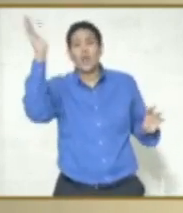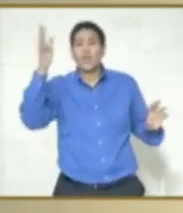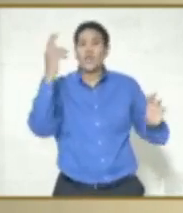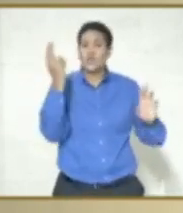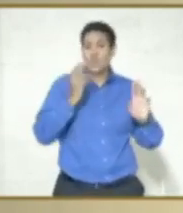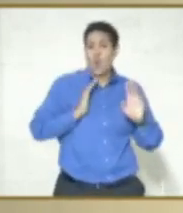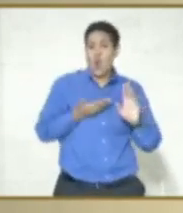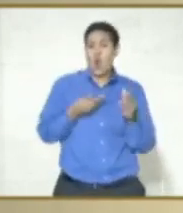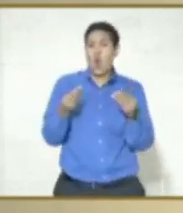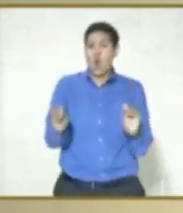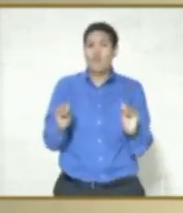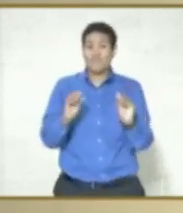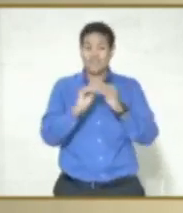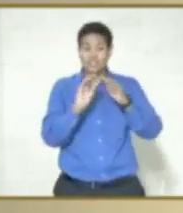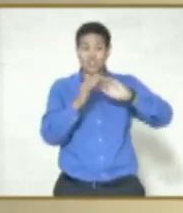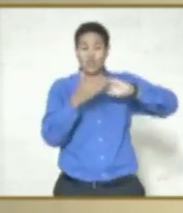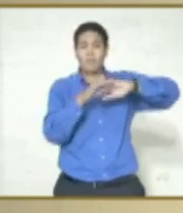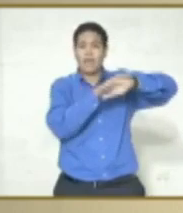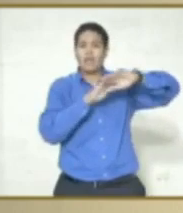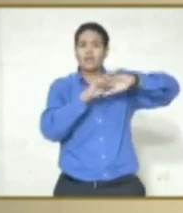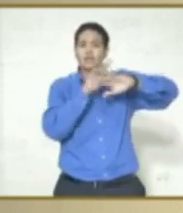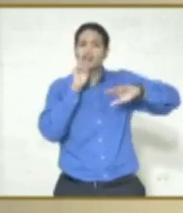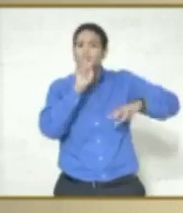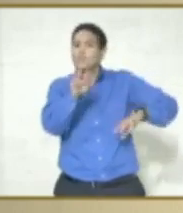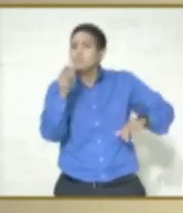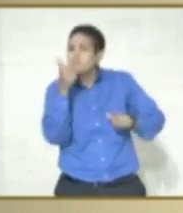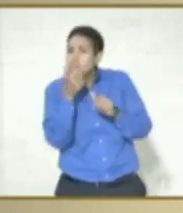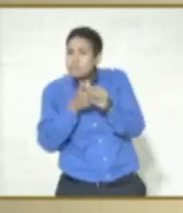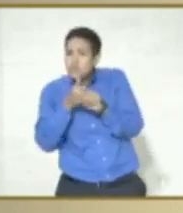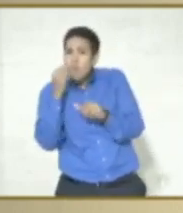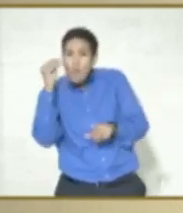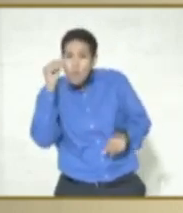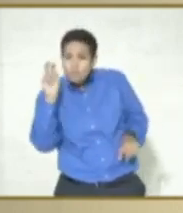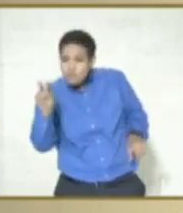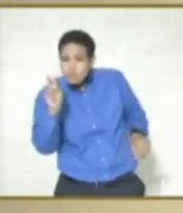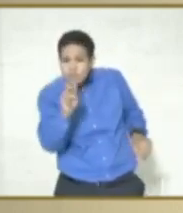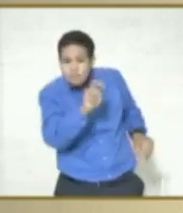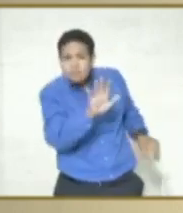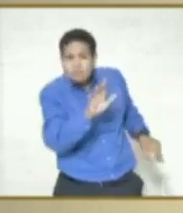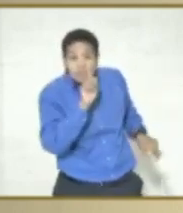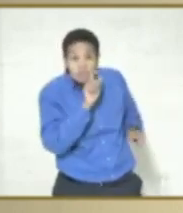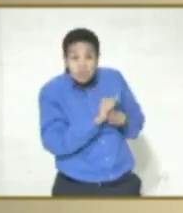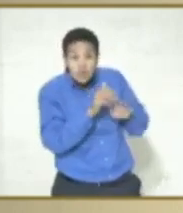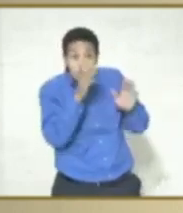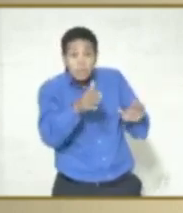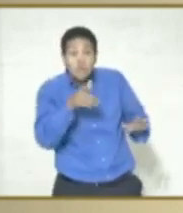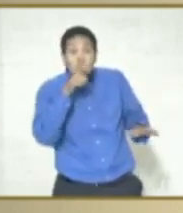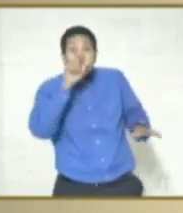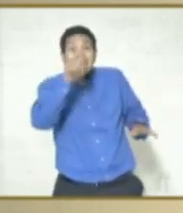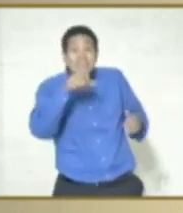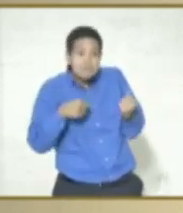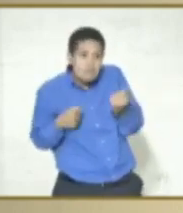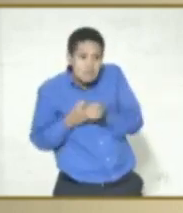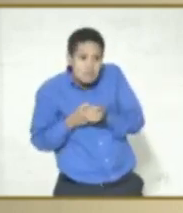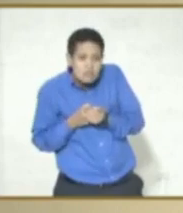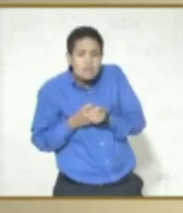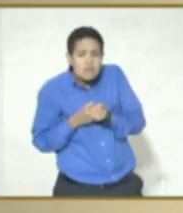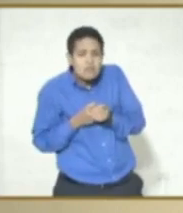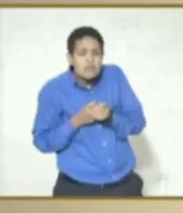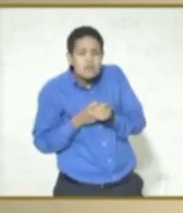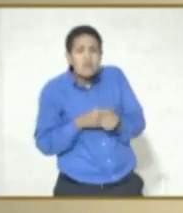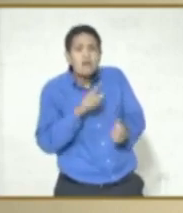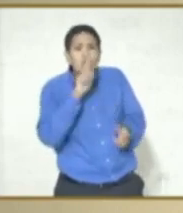our officers across the country to visit each home to ensure that the person who is in need of service, in effect